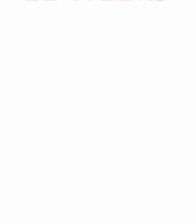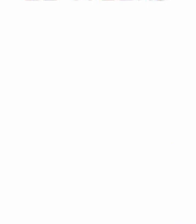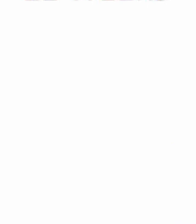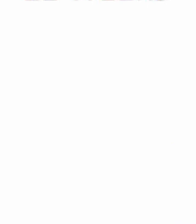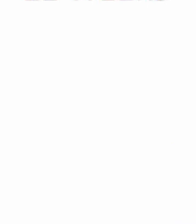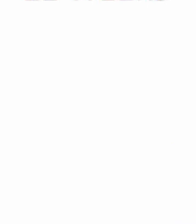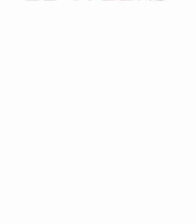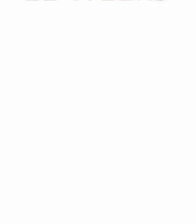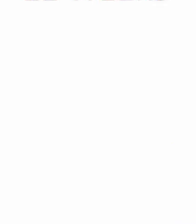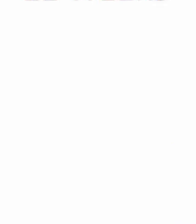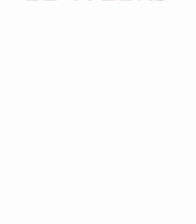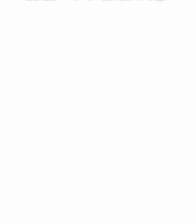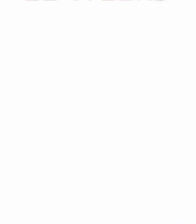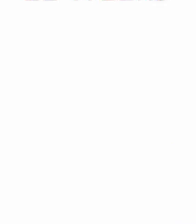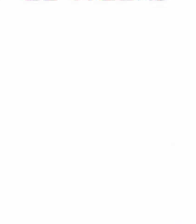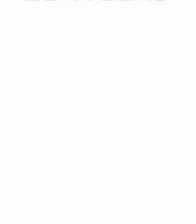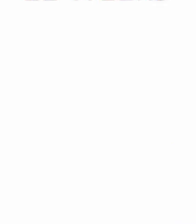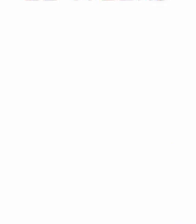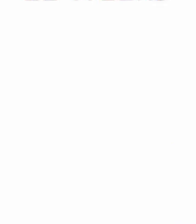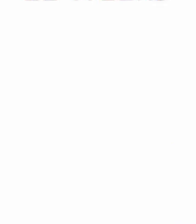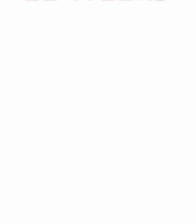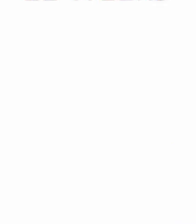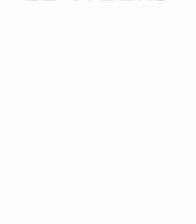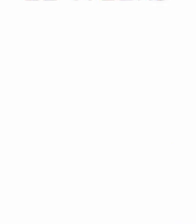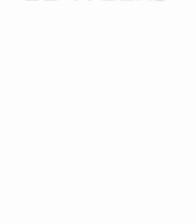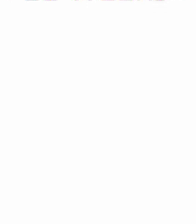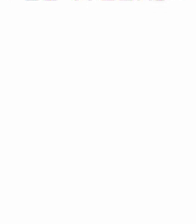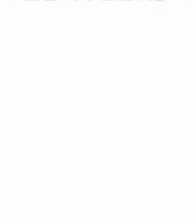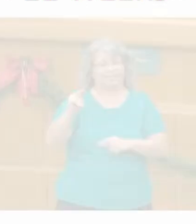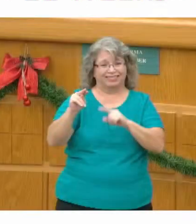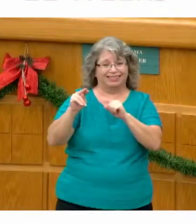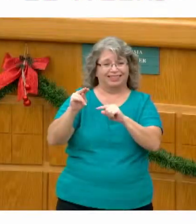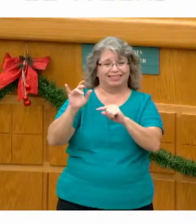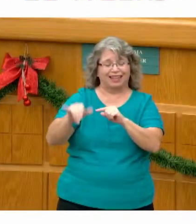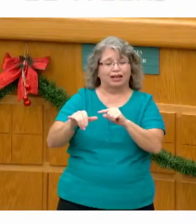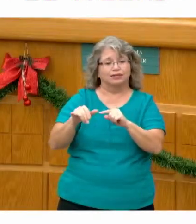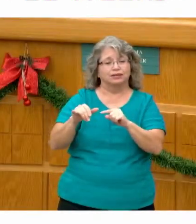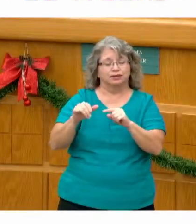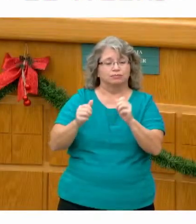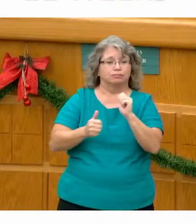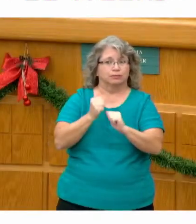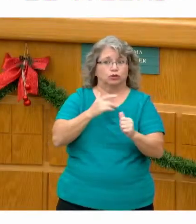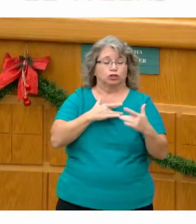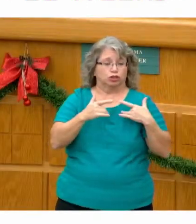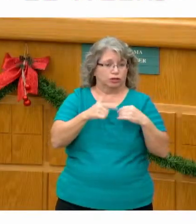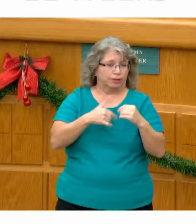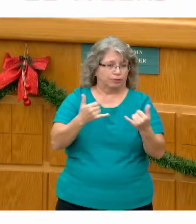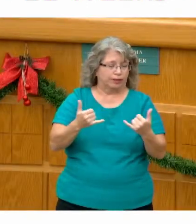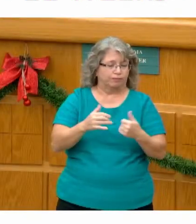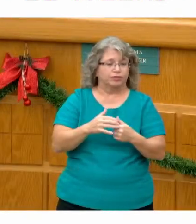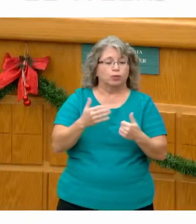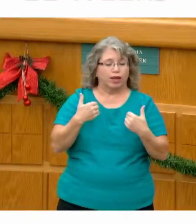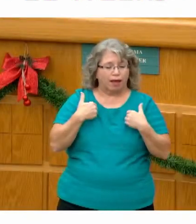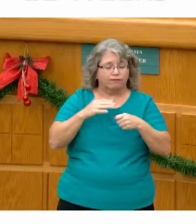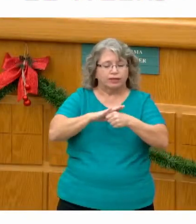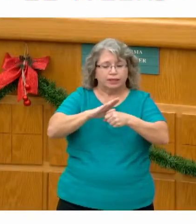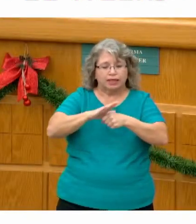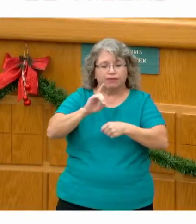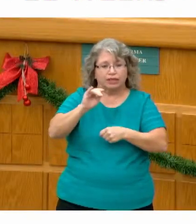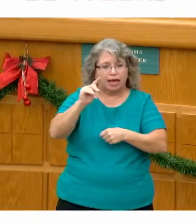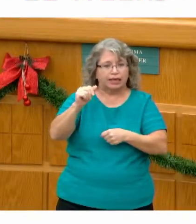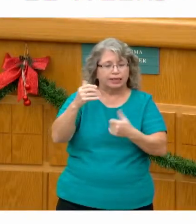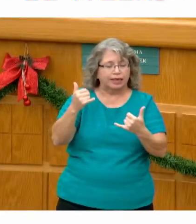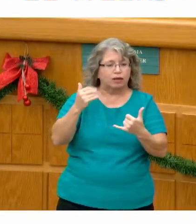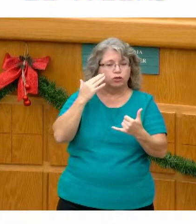this is what we're really concerned about. And so we have substantial data now that Omicron is highly